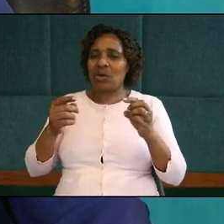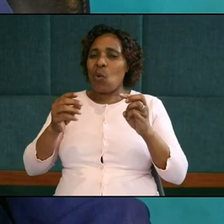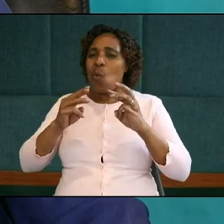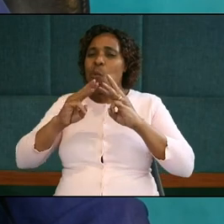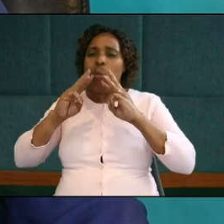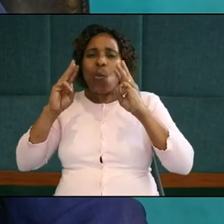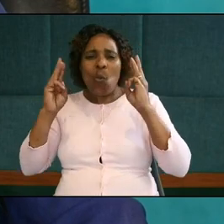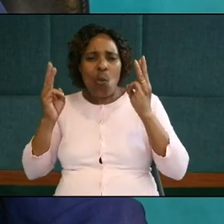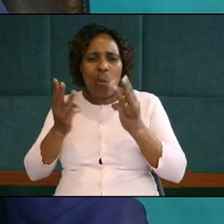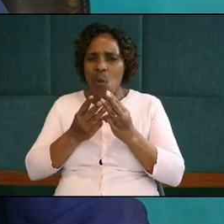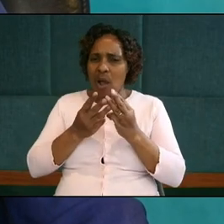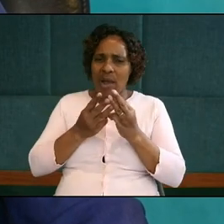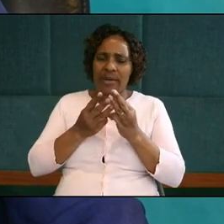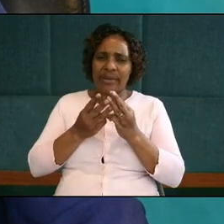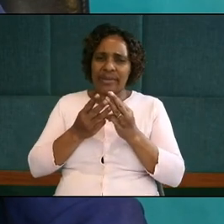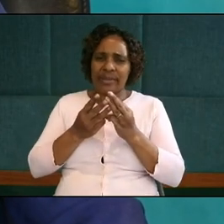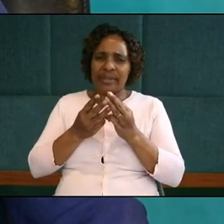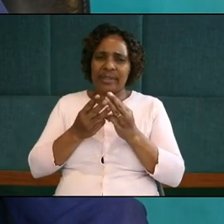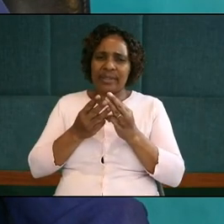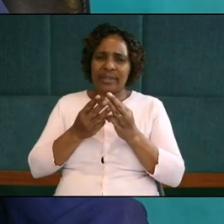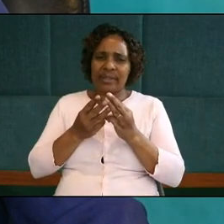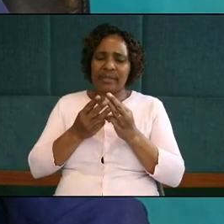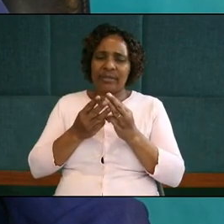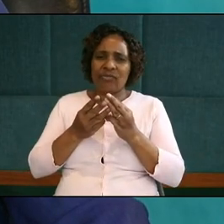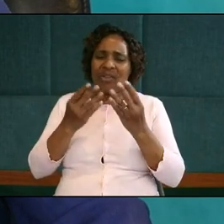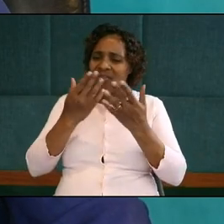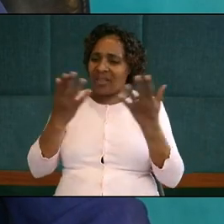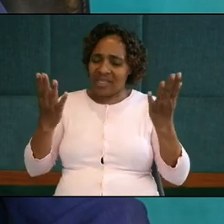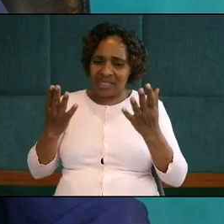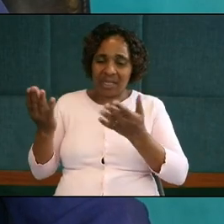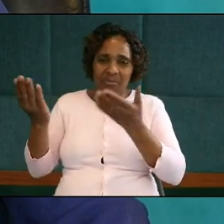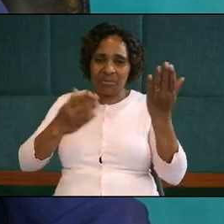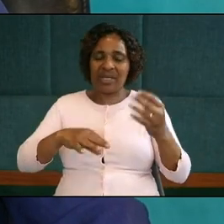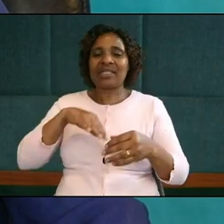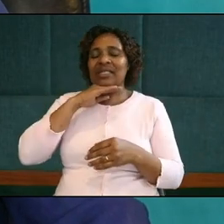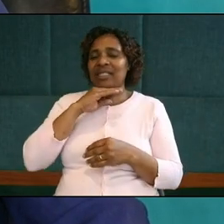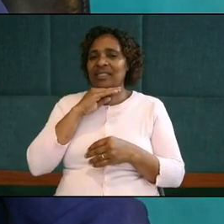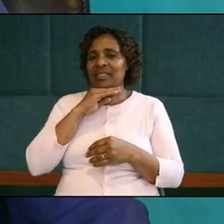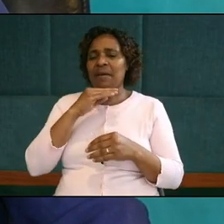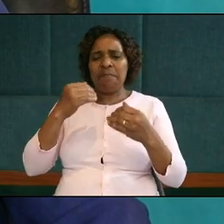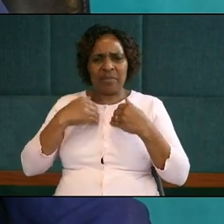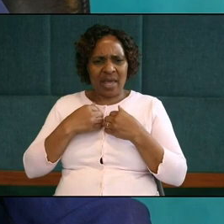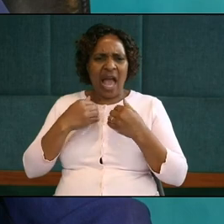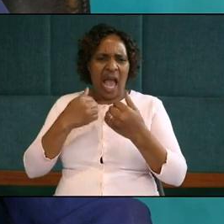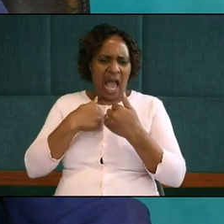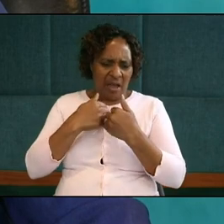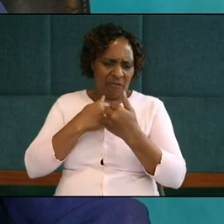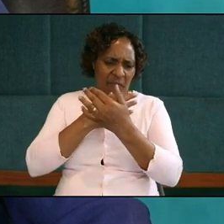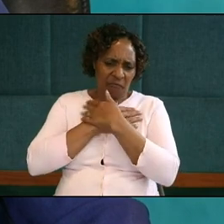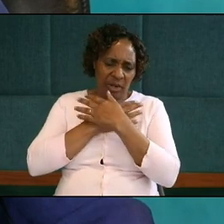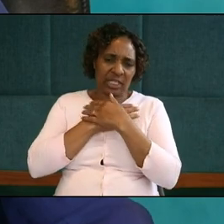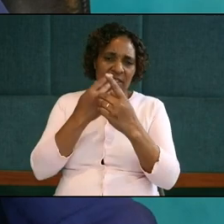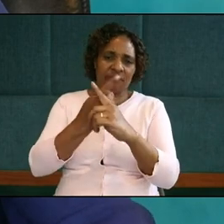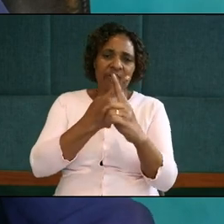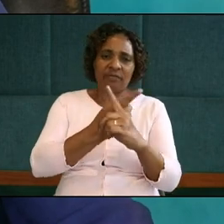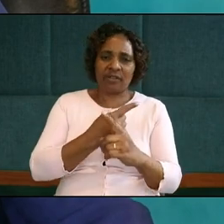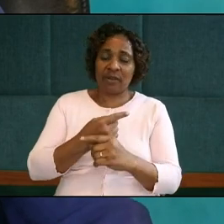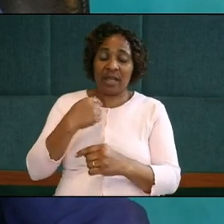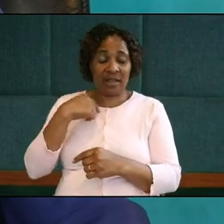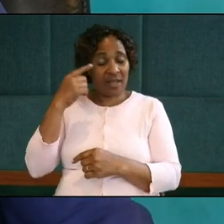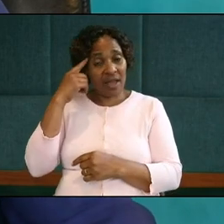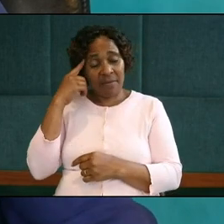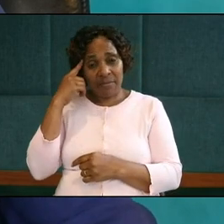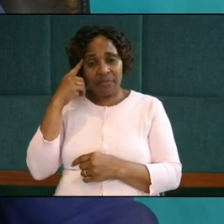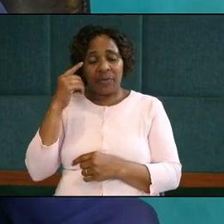worldly sorrow brings about death. Worldly sorrow brings about death. And I don't know, I've had quite a few friends. I had, at least I can think of one friend